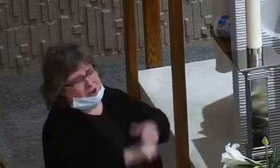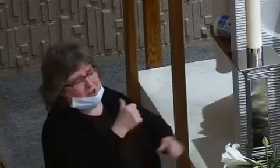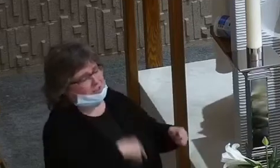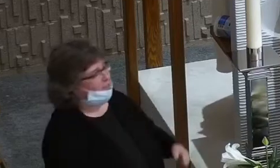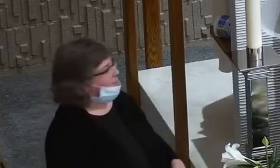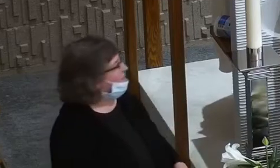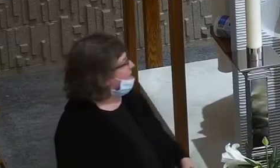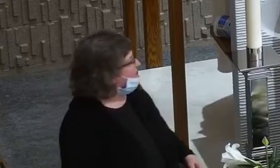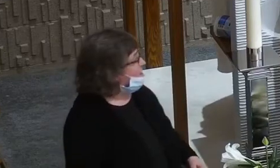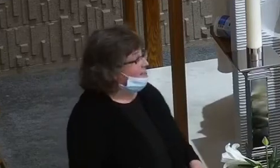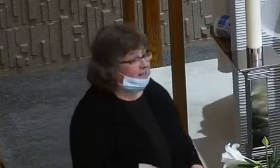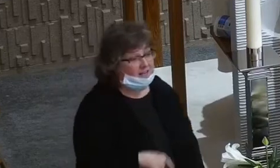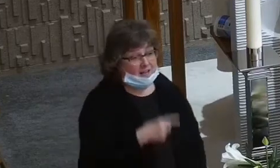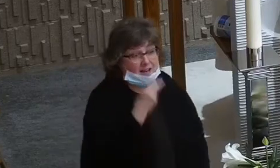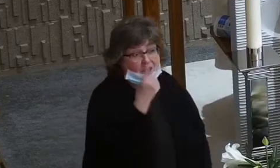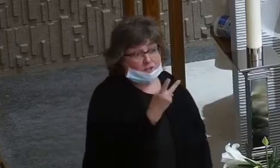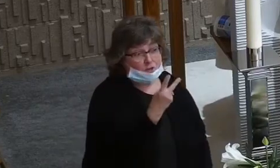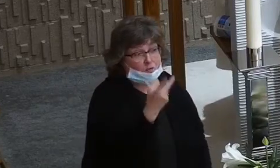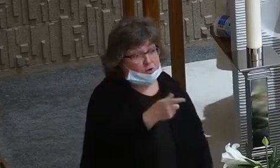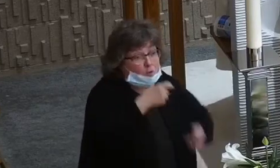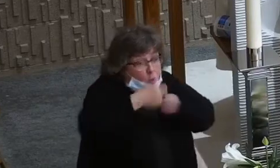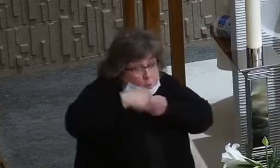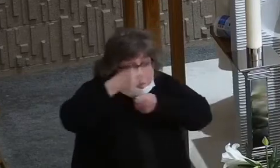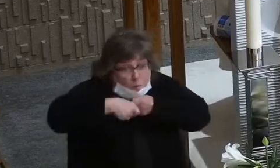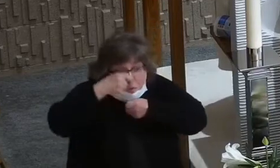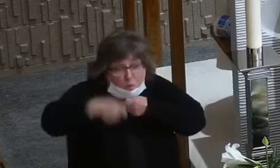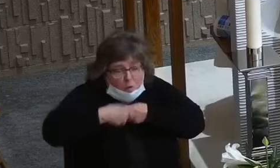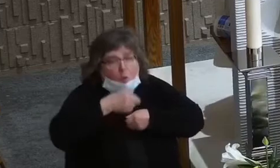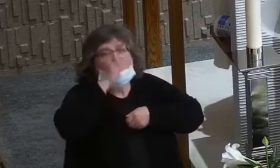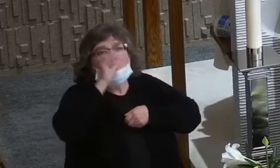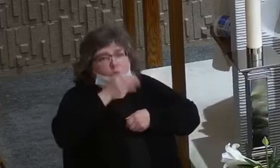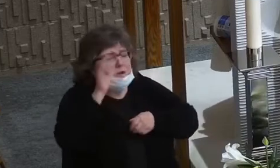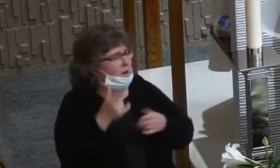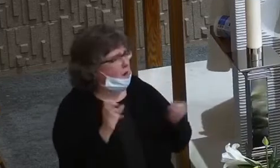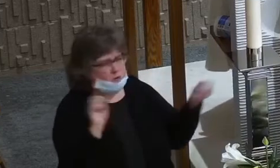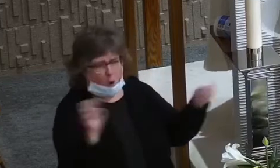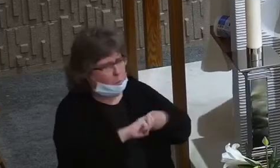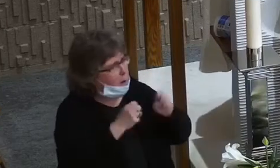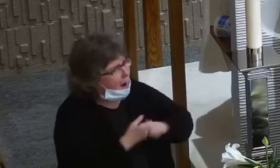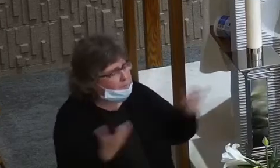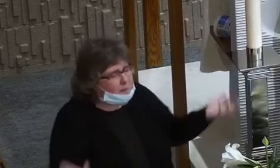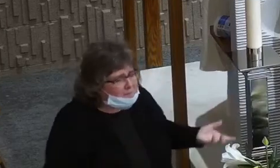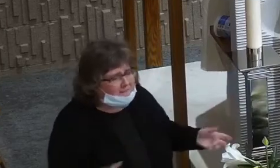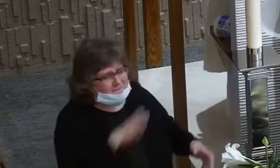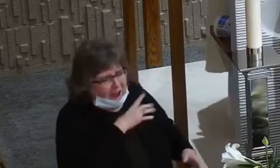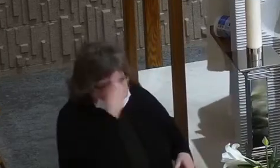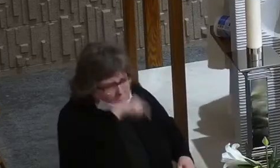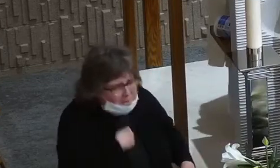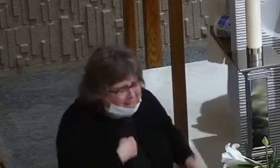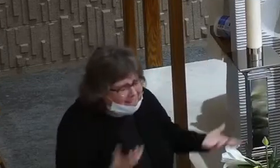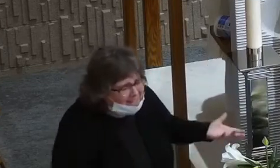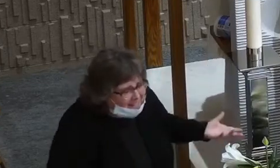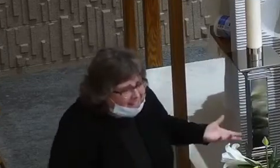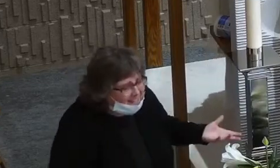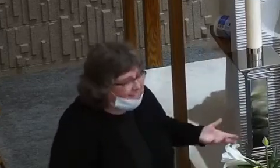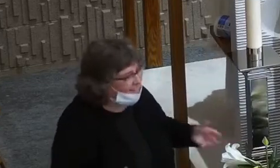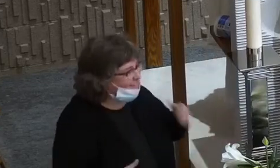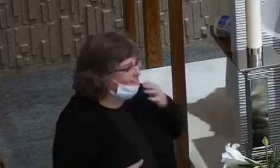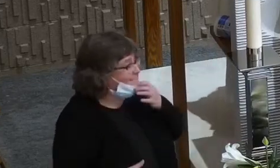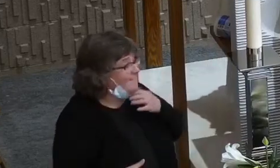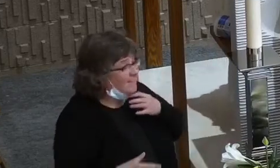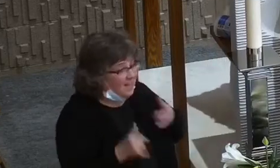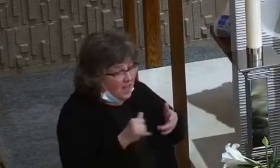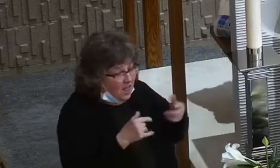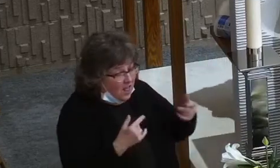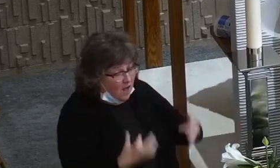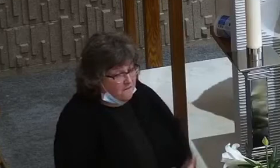I think he had two or three teaspoons for just drink it down. He said, I don't see the problem, you know, at all. There was